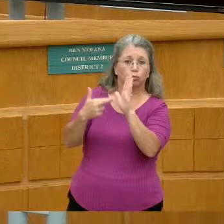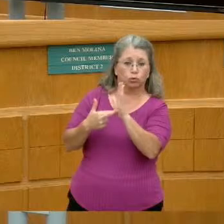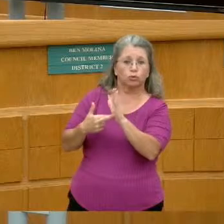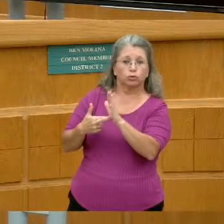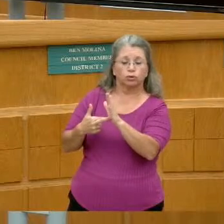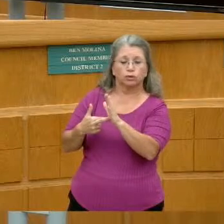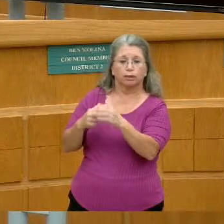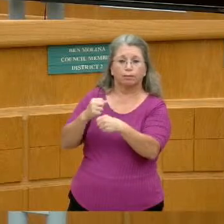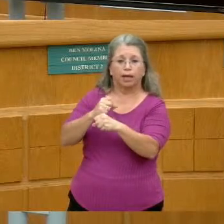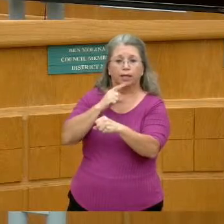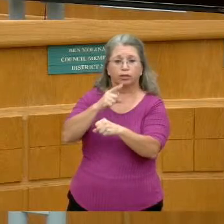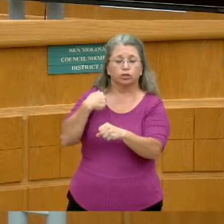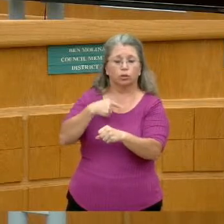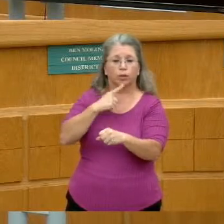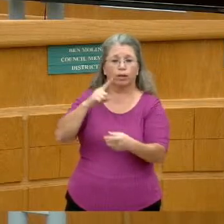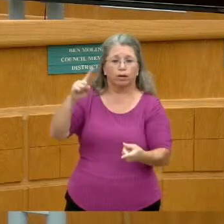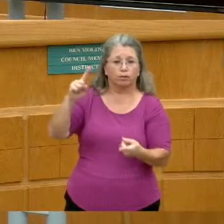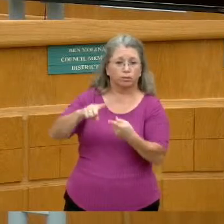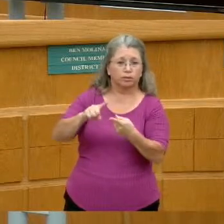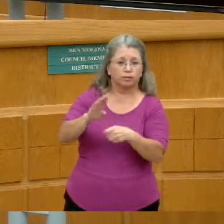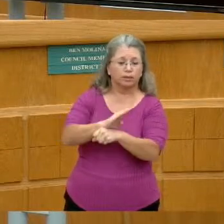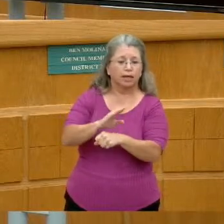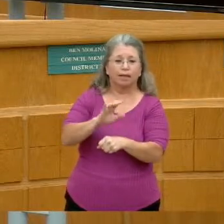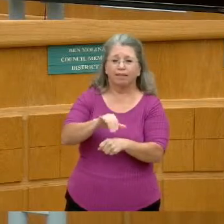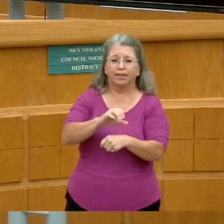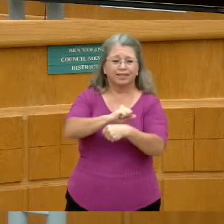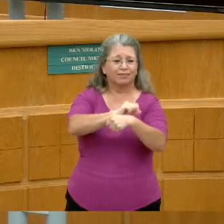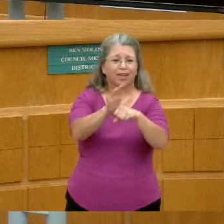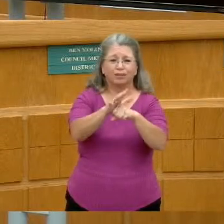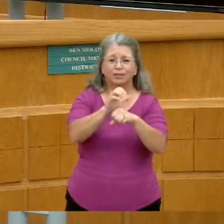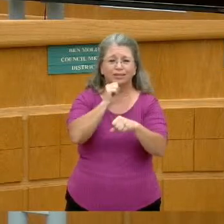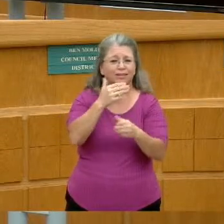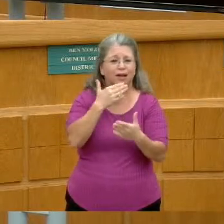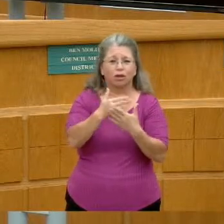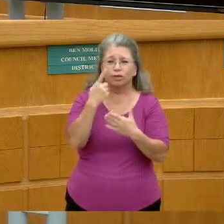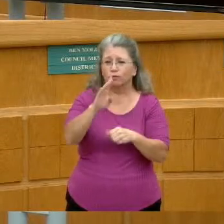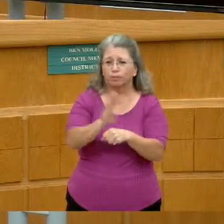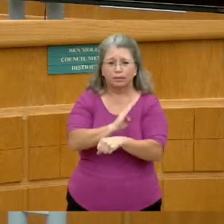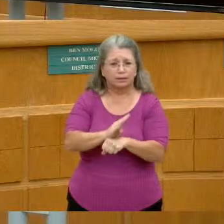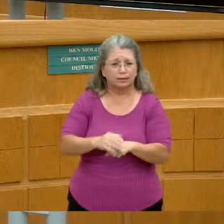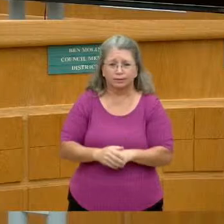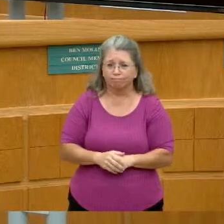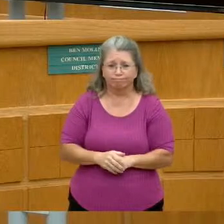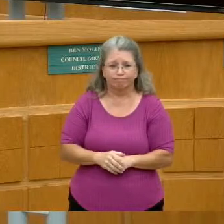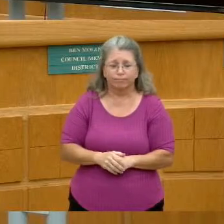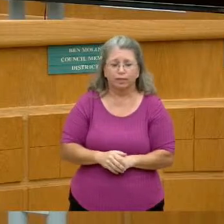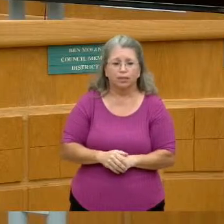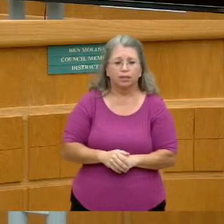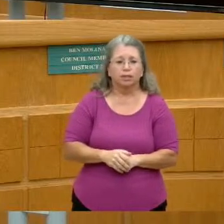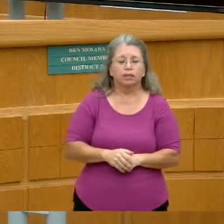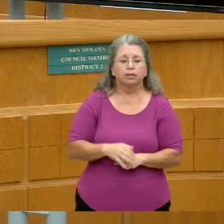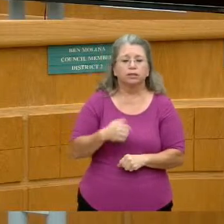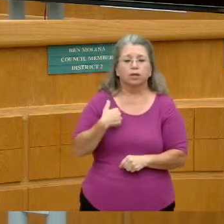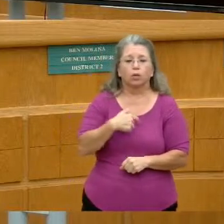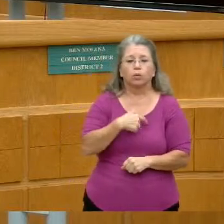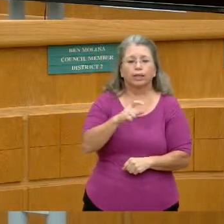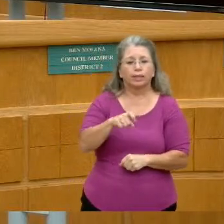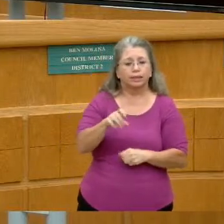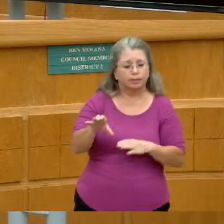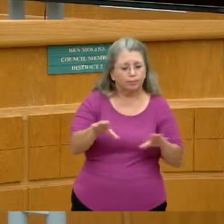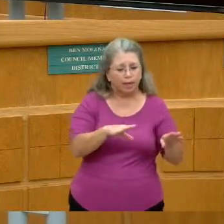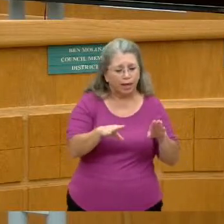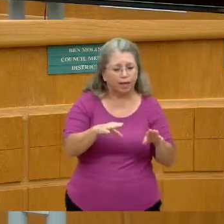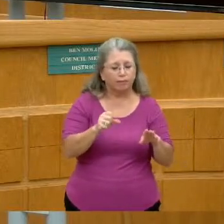the transmission rate. It's not good for business, COVID-19. Right? So we want to do things that don't promote the spread of COVID-19